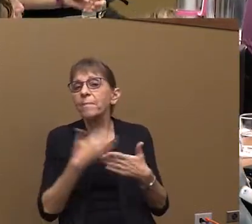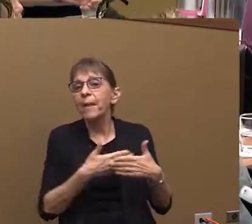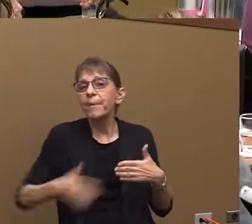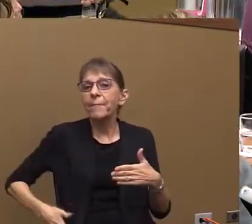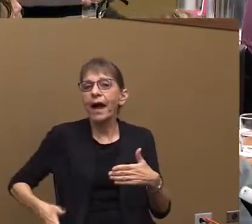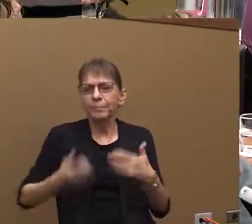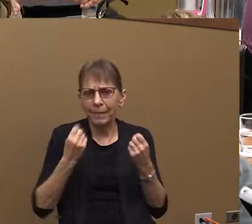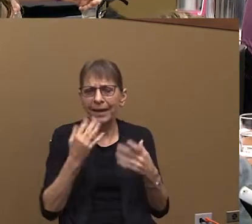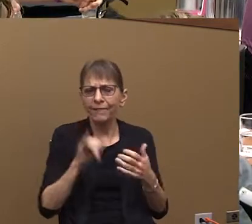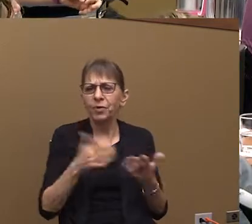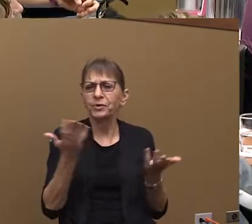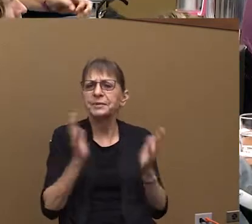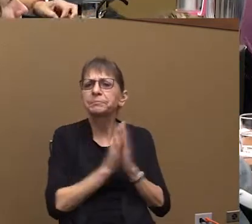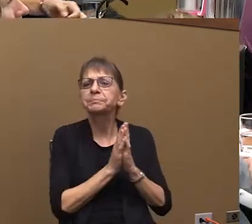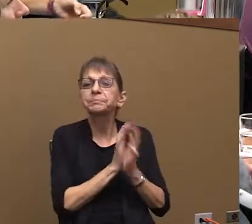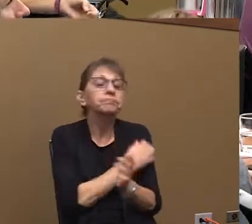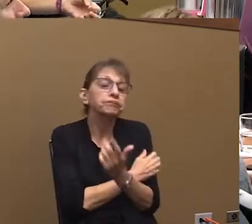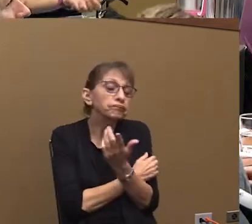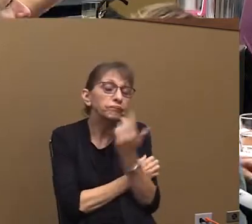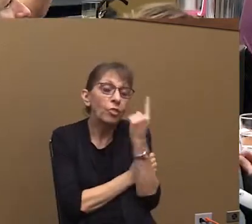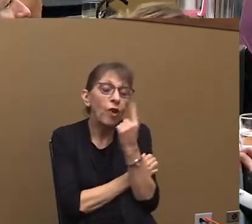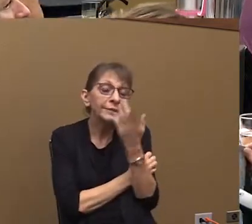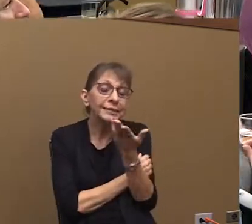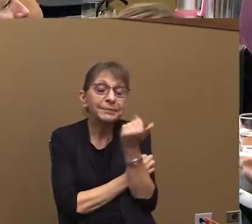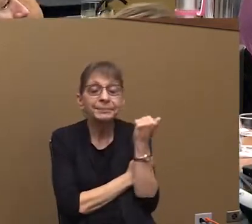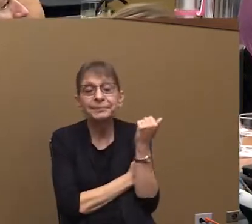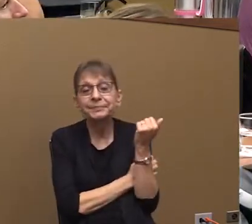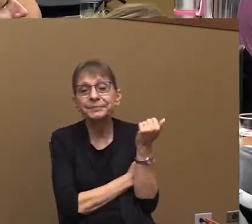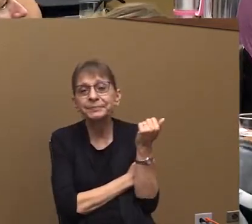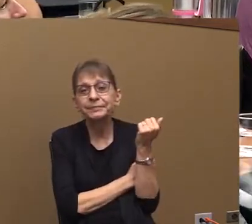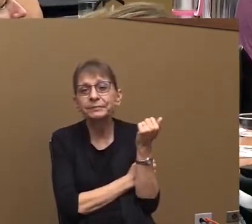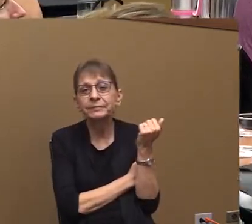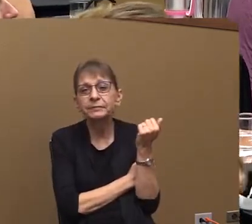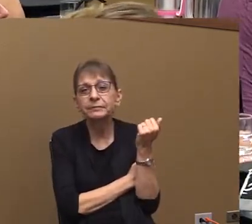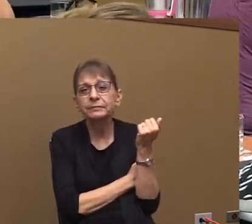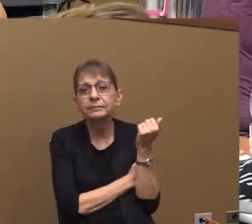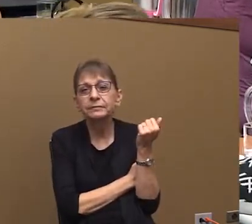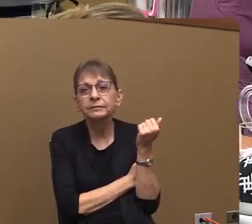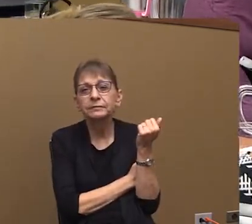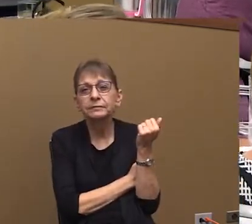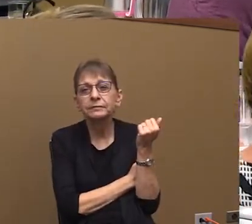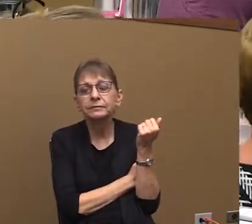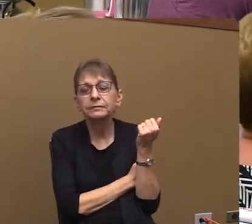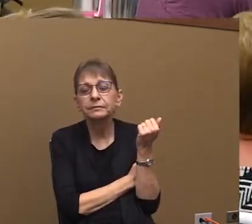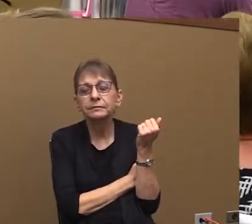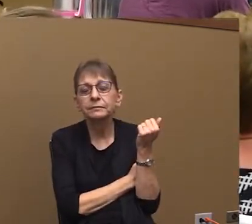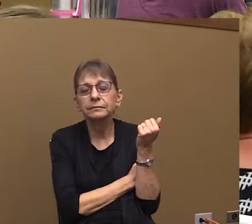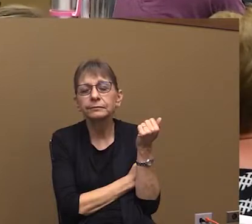bottom. There's a lot of those. Any thoughts you had? New thoughts?